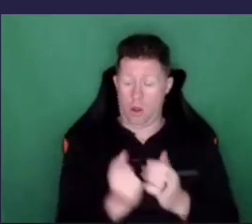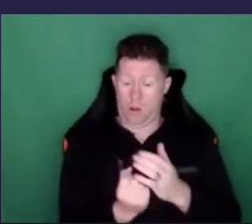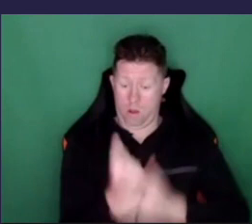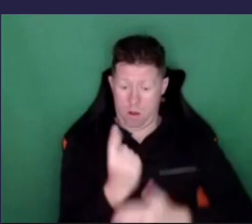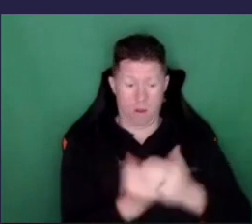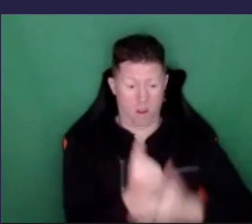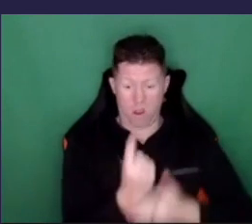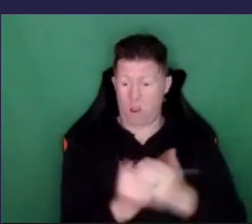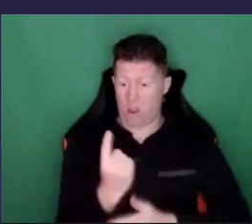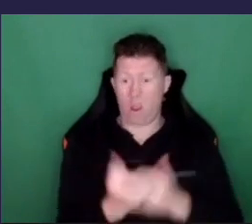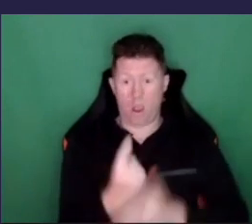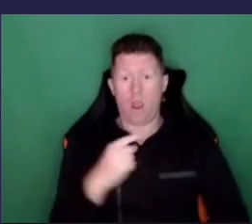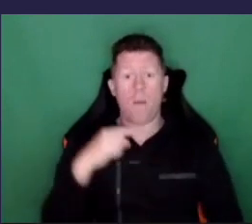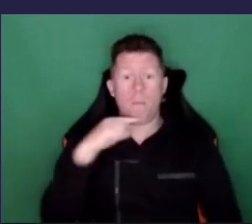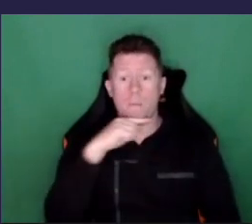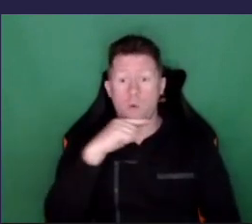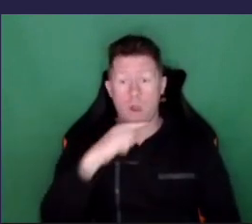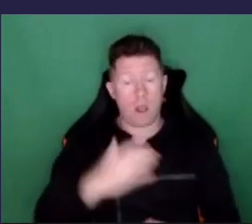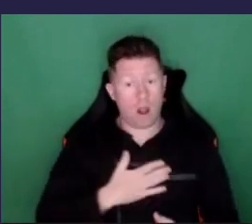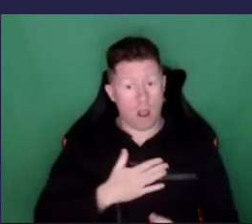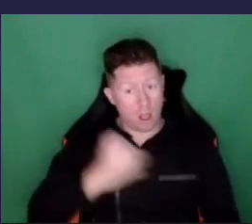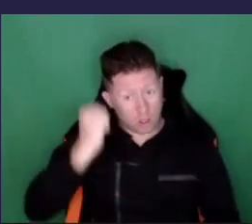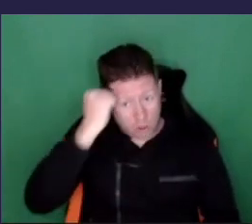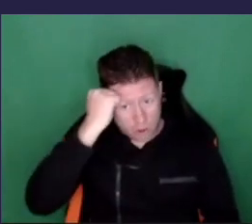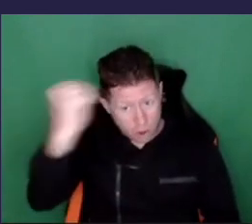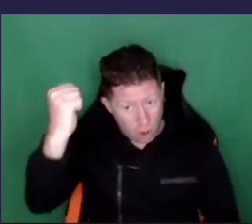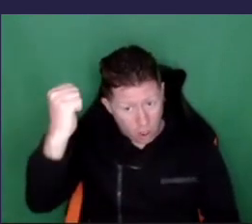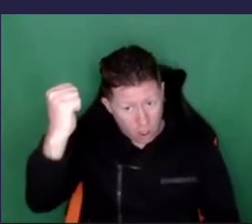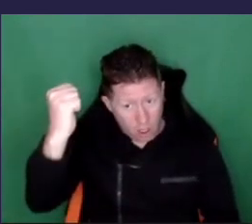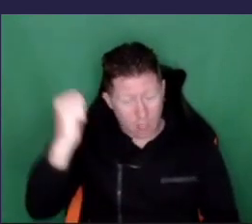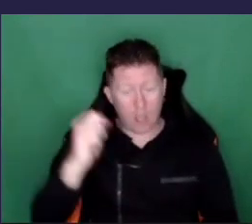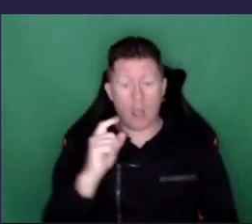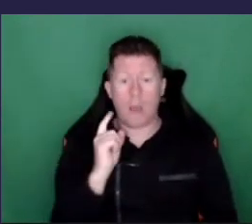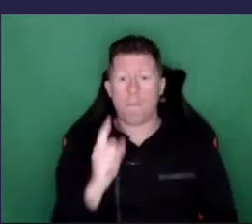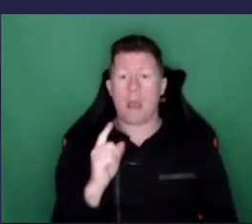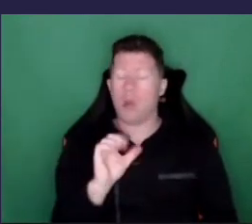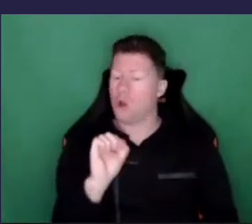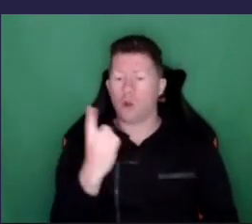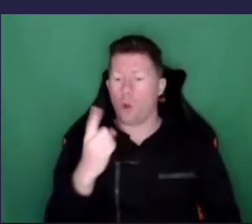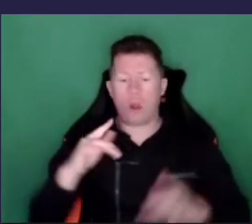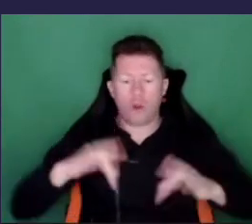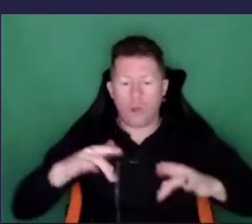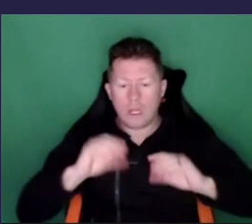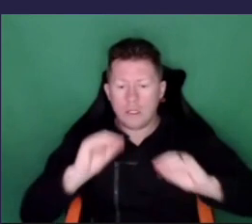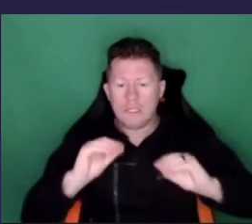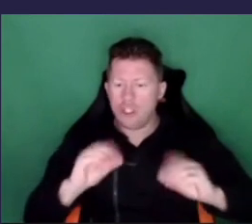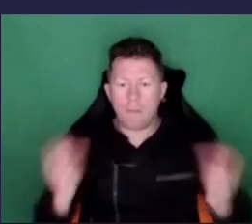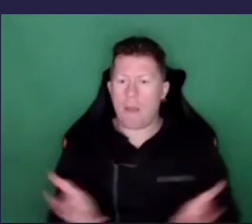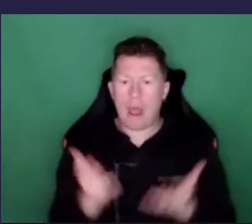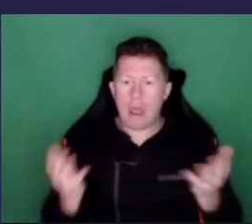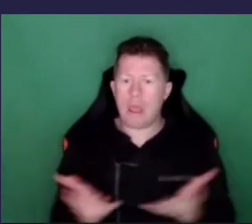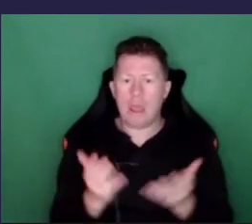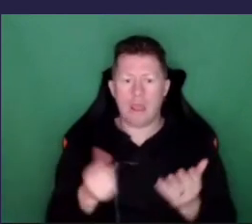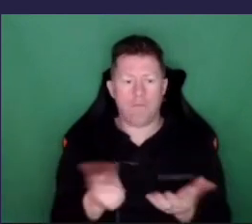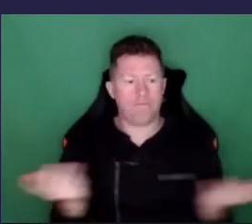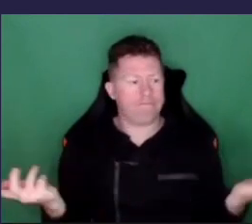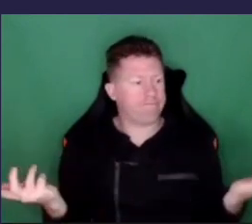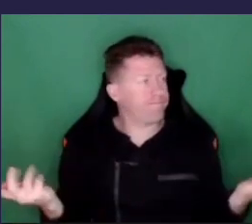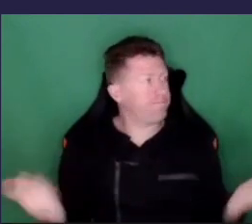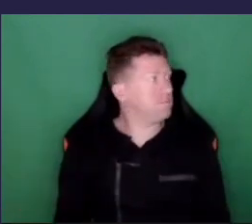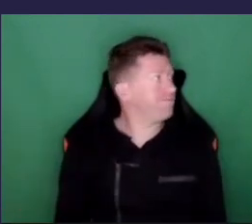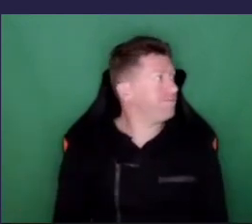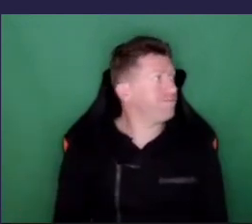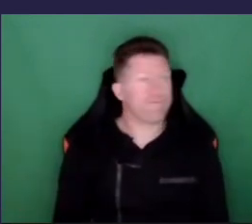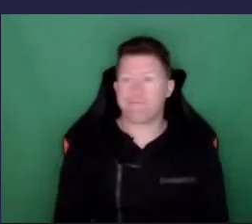these boys were interested in soccer, but no one had ever taught them how to play. And they never had that